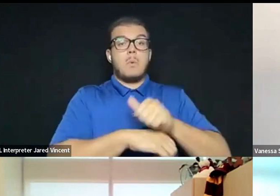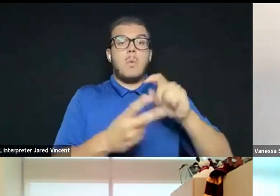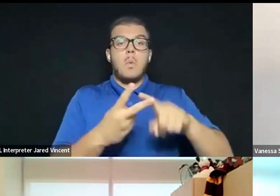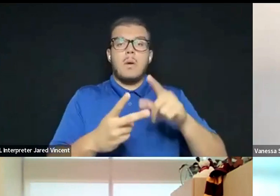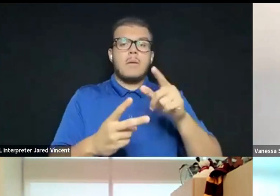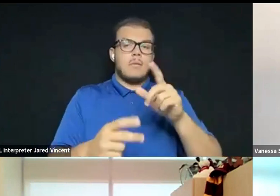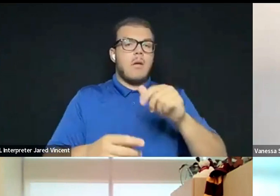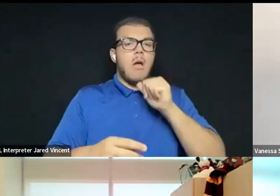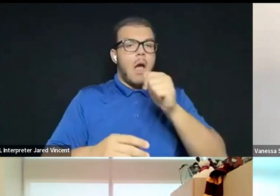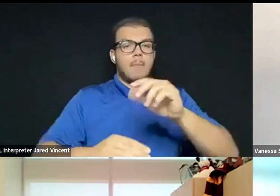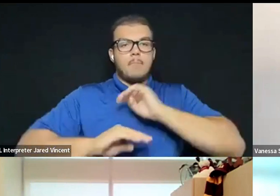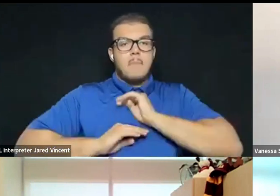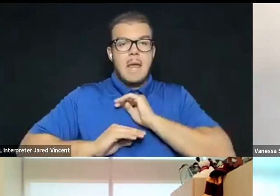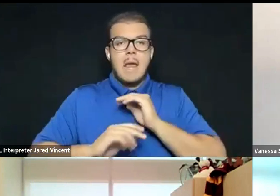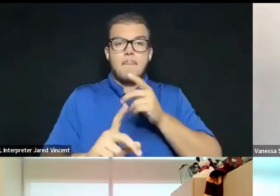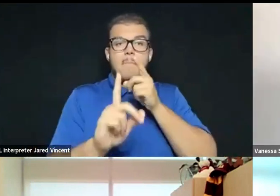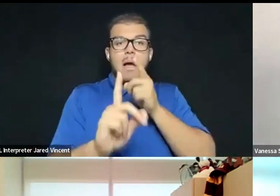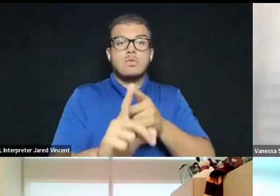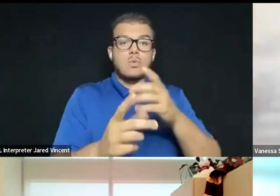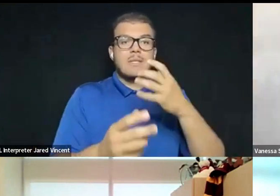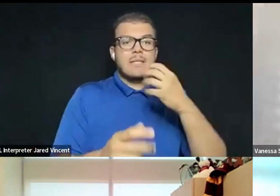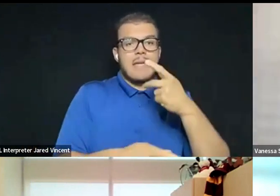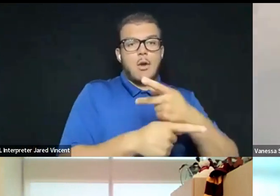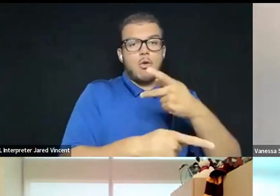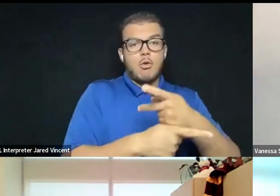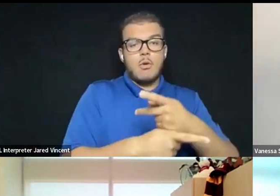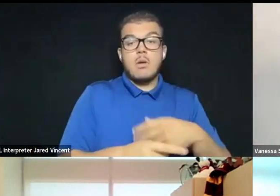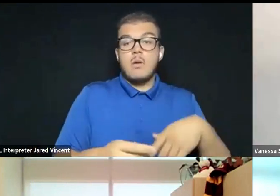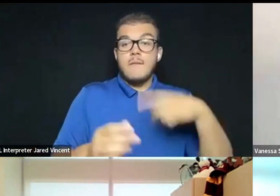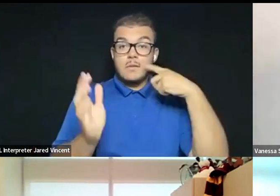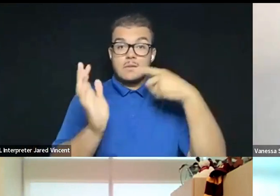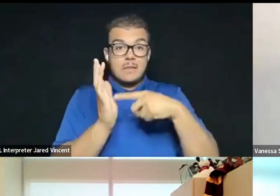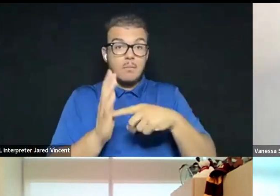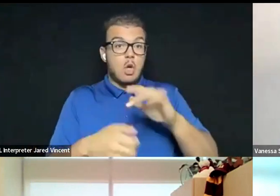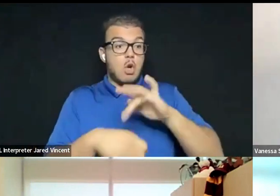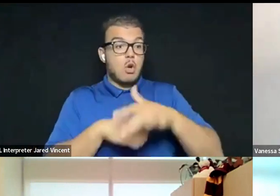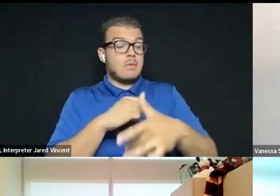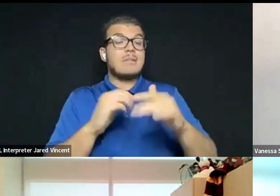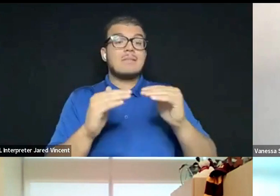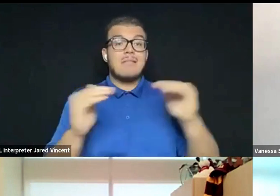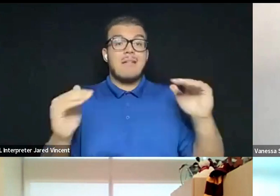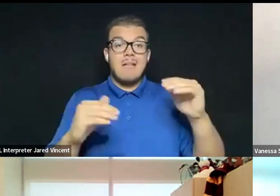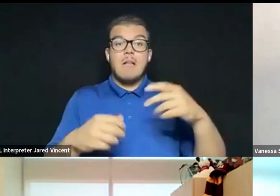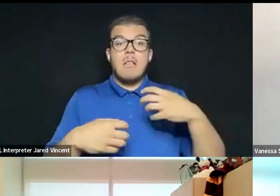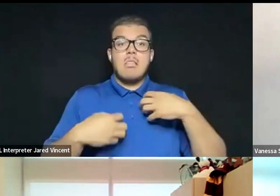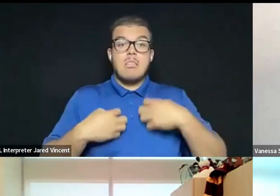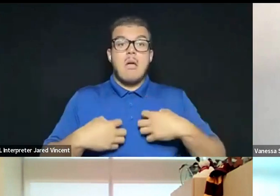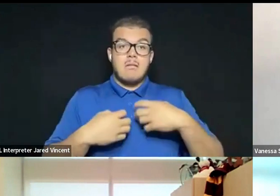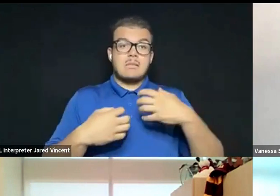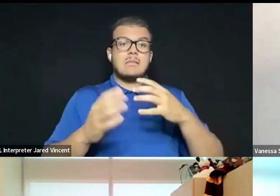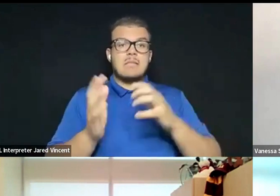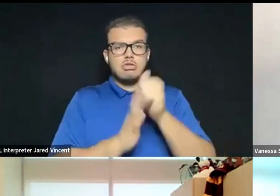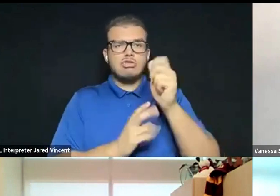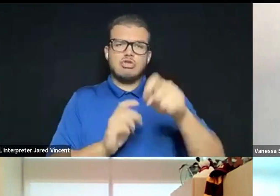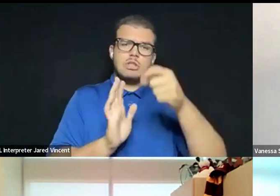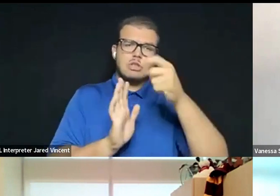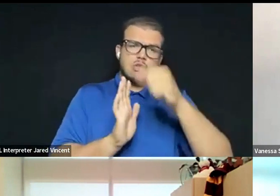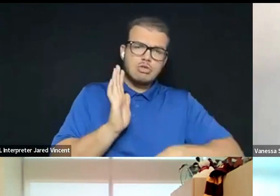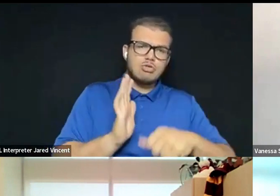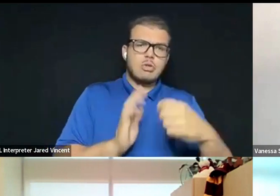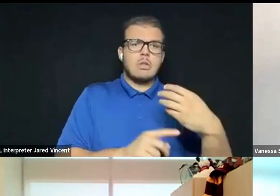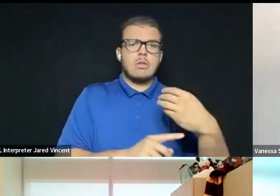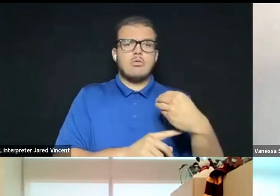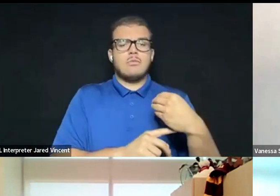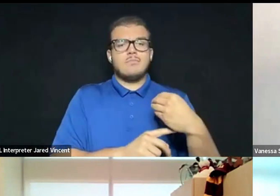unmet milestones in care. For example, if you were diagnosed with early stage lung cancer, you probably should have surgery or radiation within 6